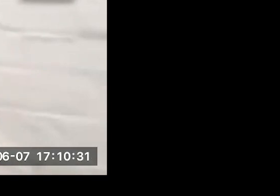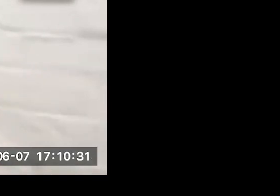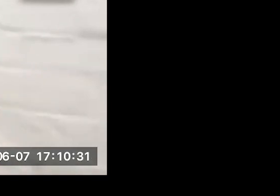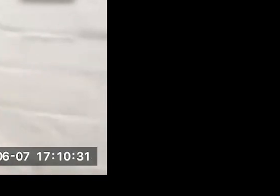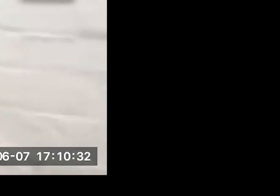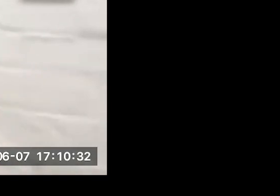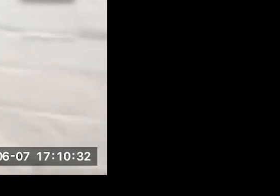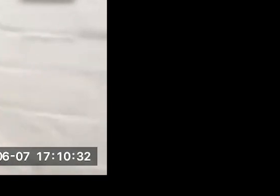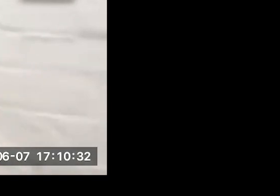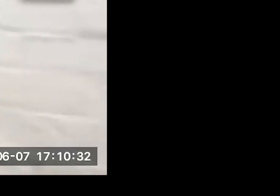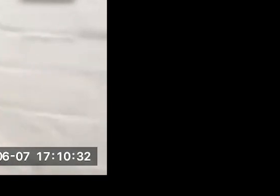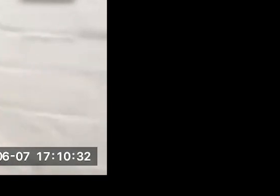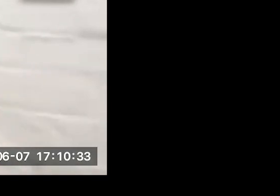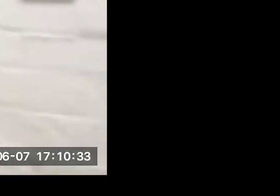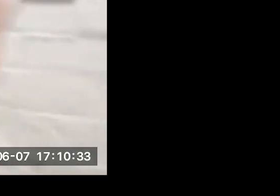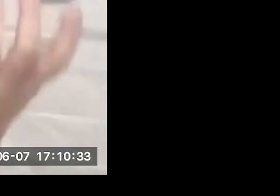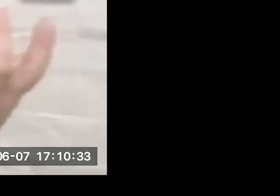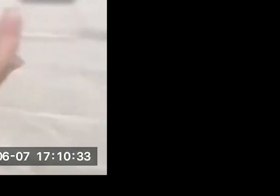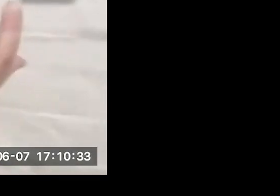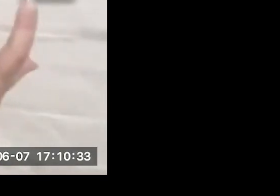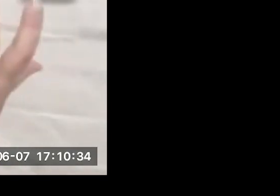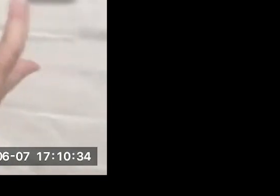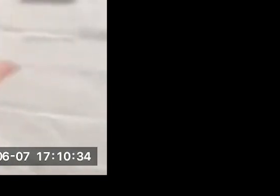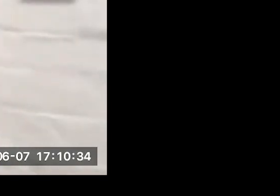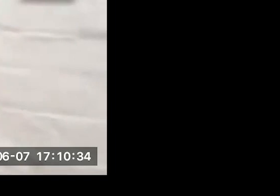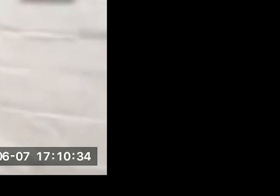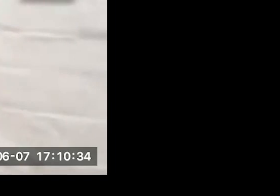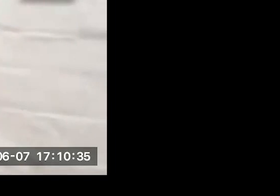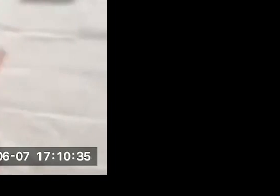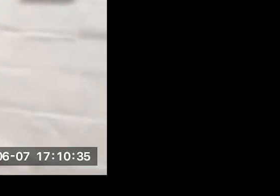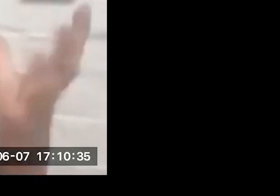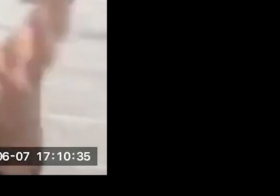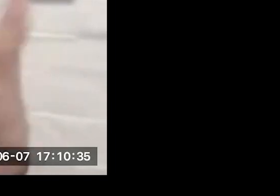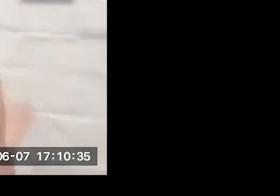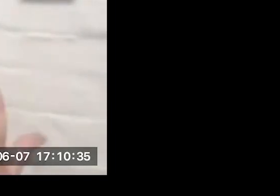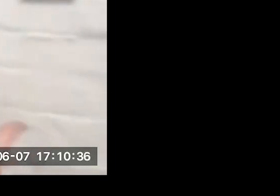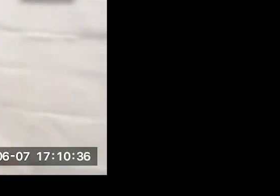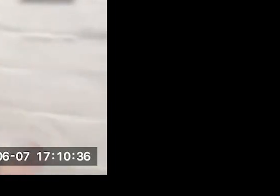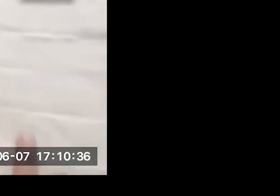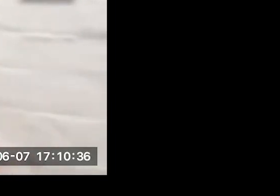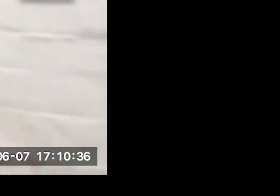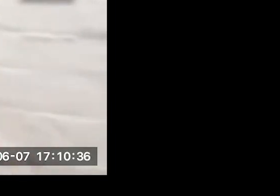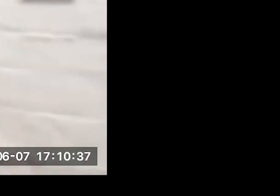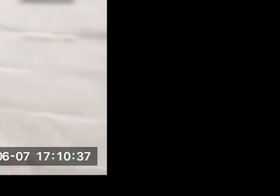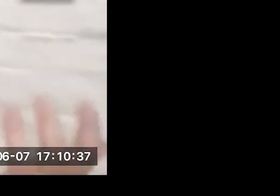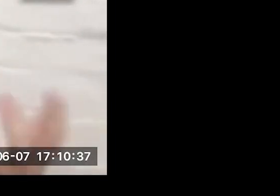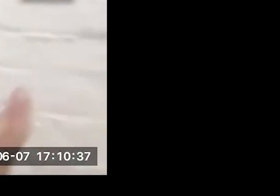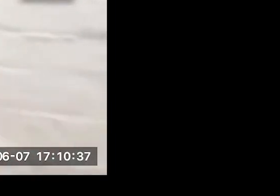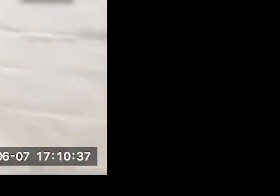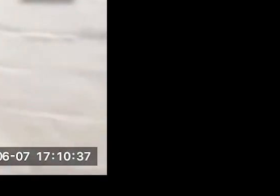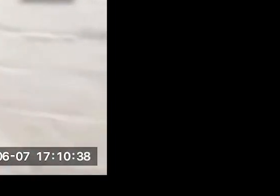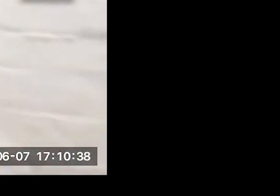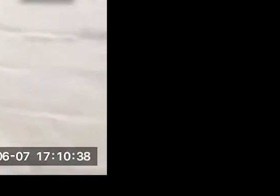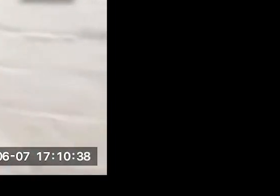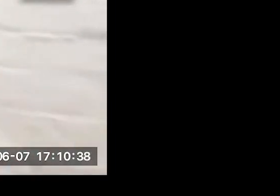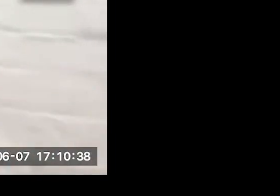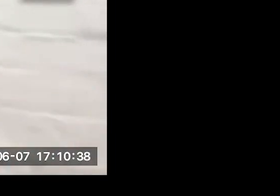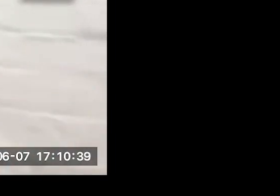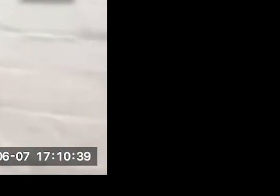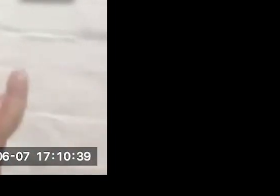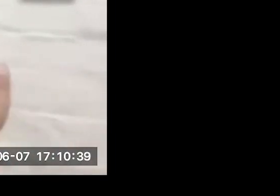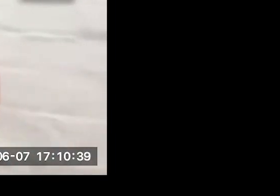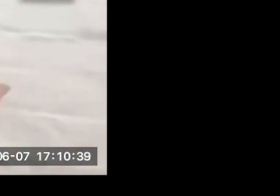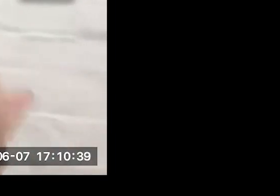of equal importance. And to do this, we need to identify the variety of barriers people experience